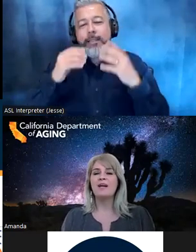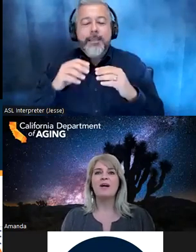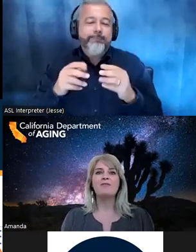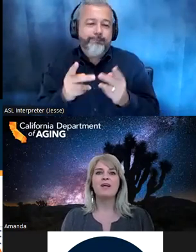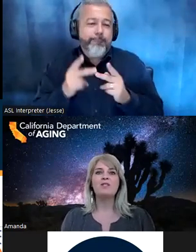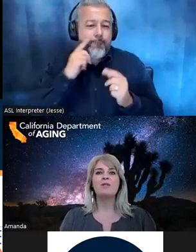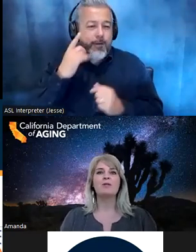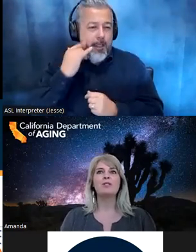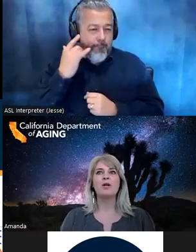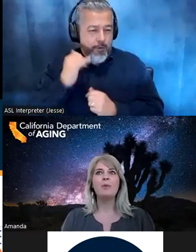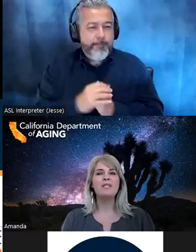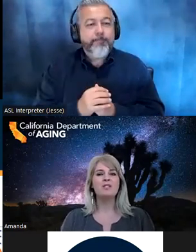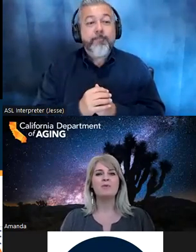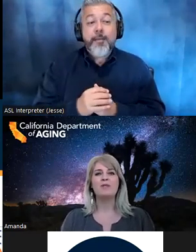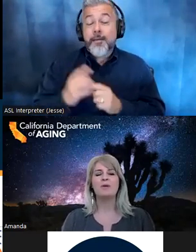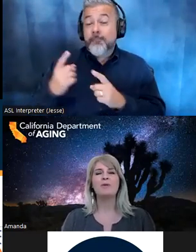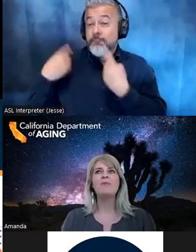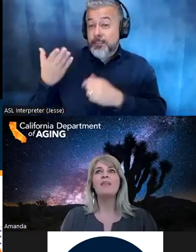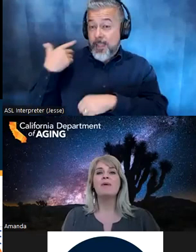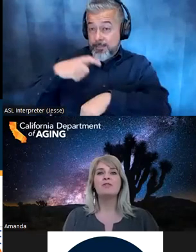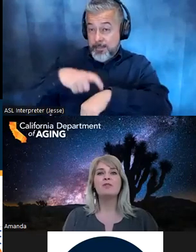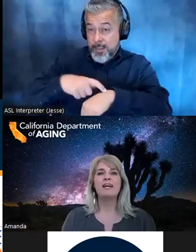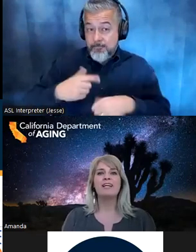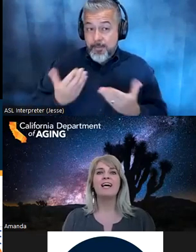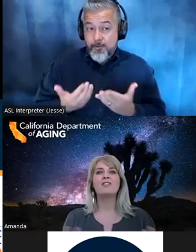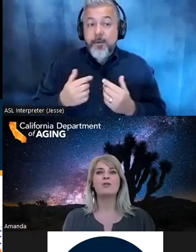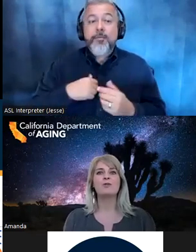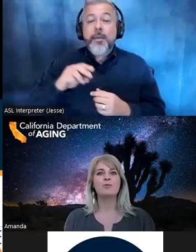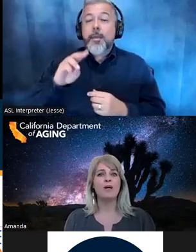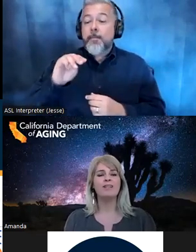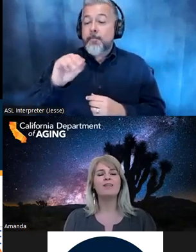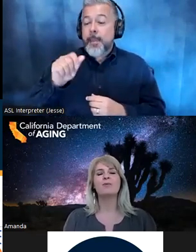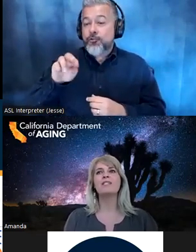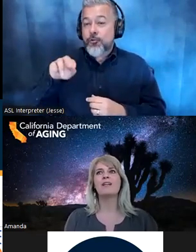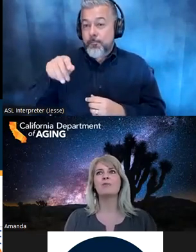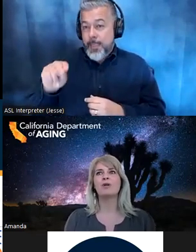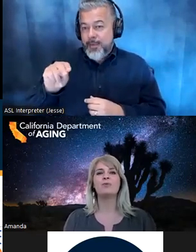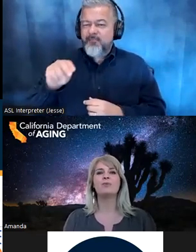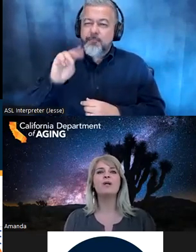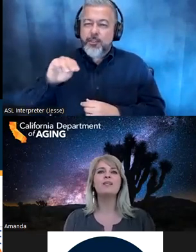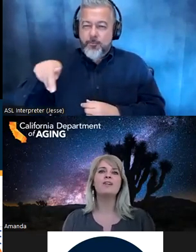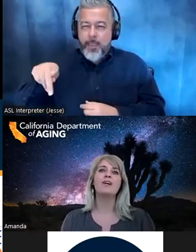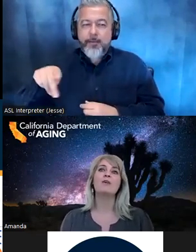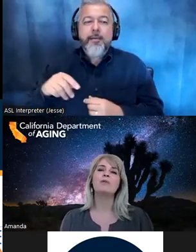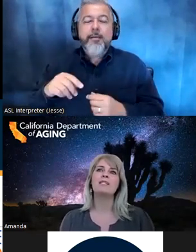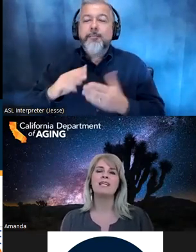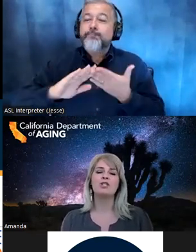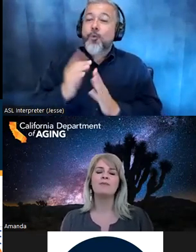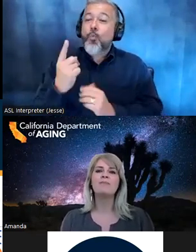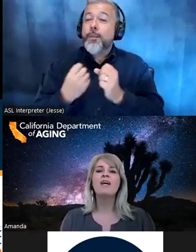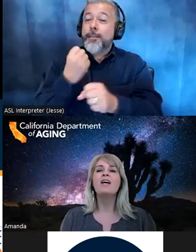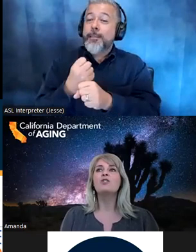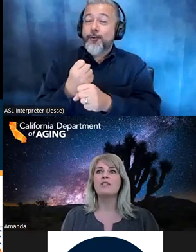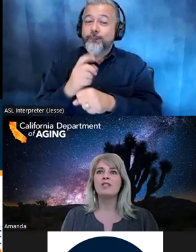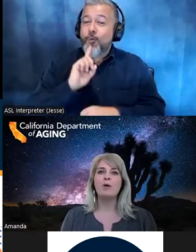since I've last been here to share updates with you, the master plan has turned 1. We celebrated 1 year of